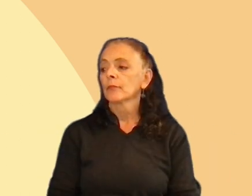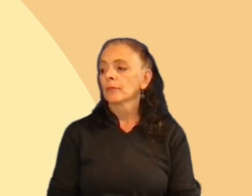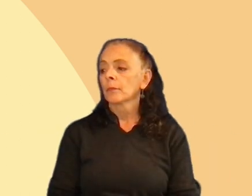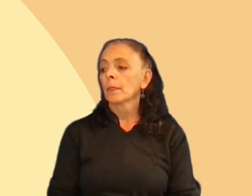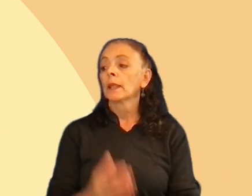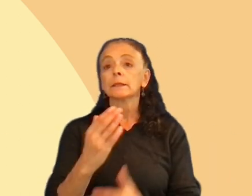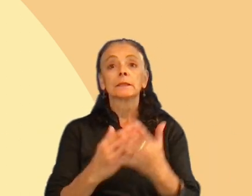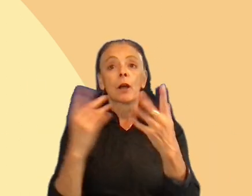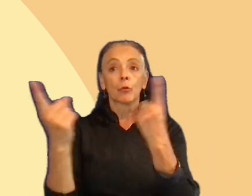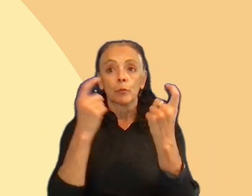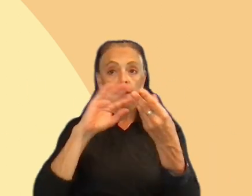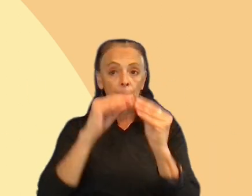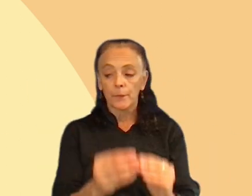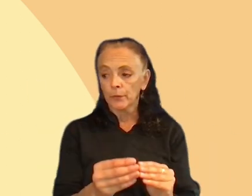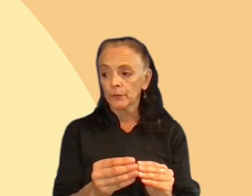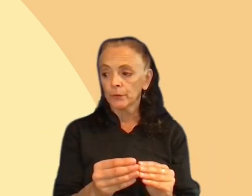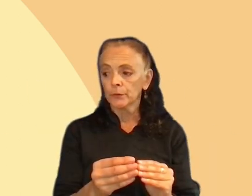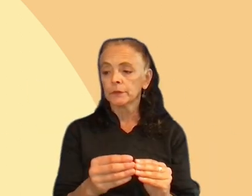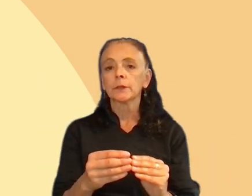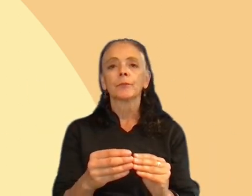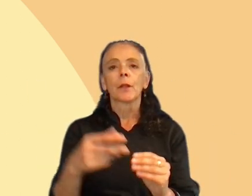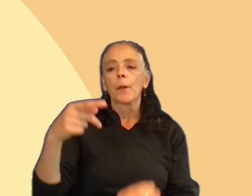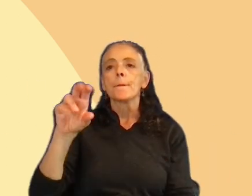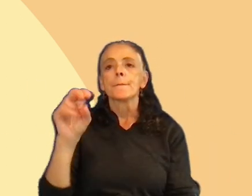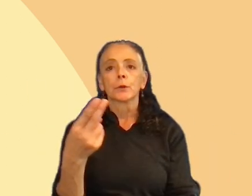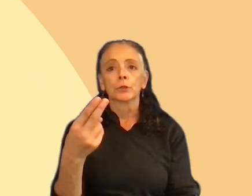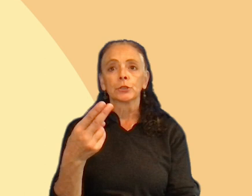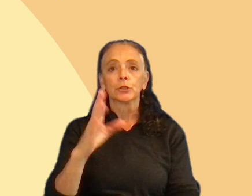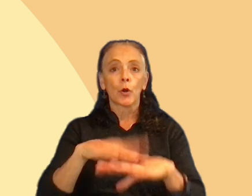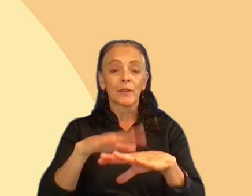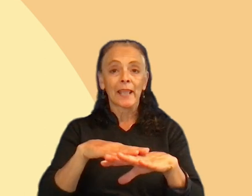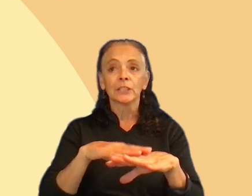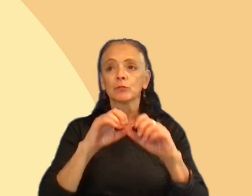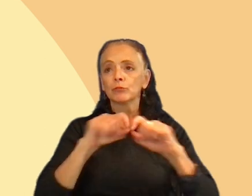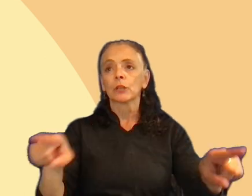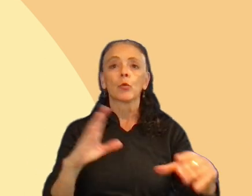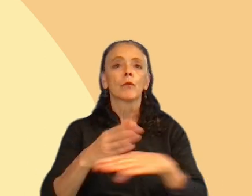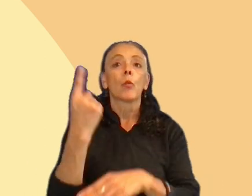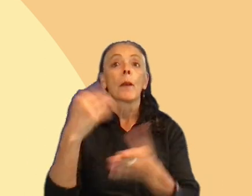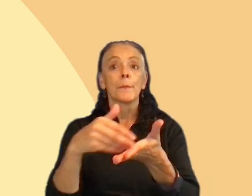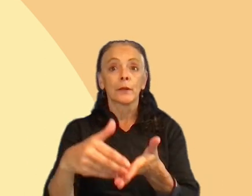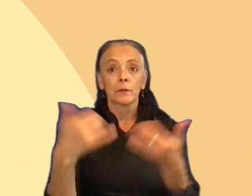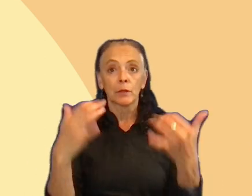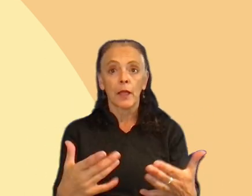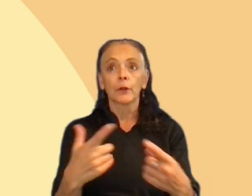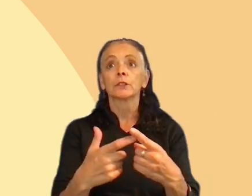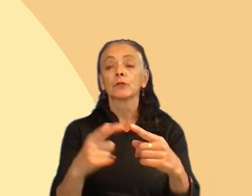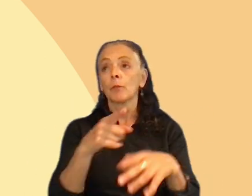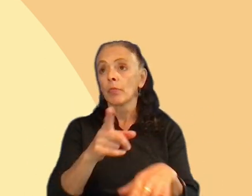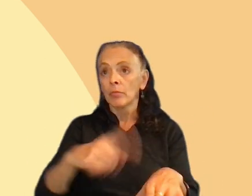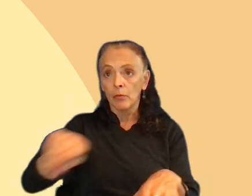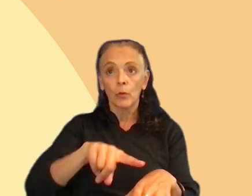some recruitment numbers uh the push notification was sent to over 1 million players from all these